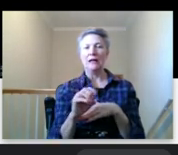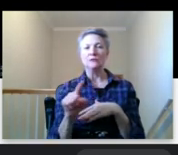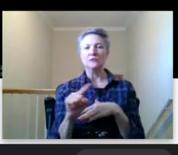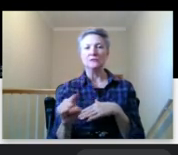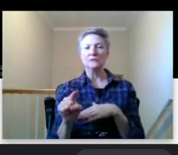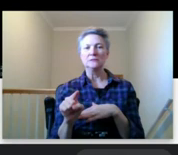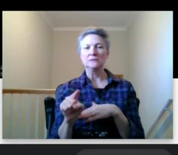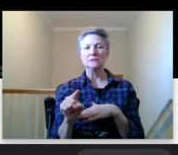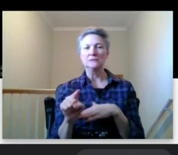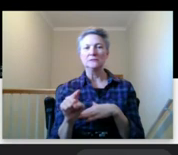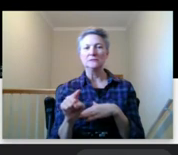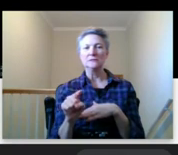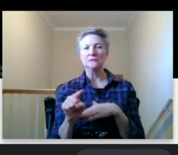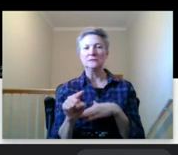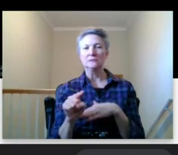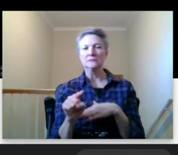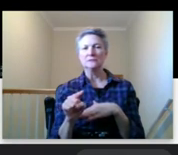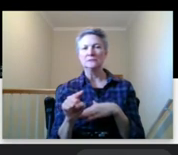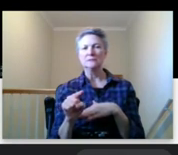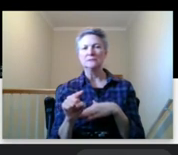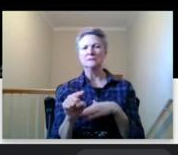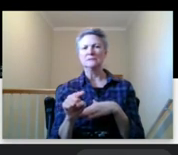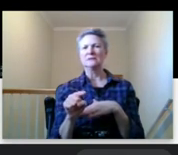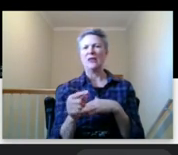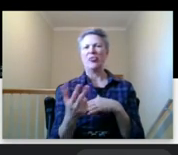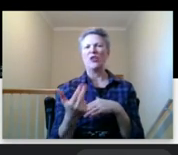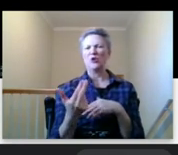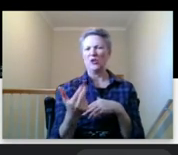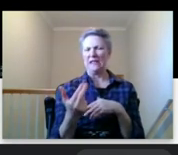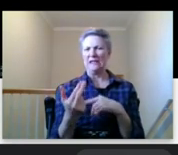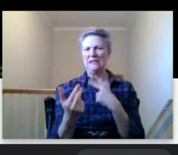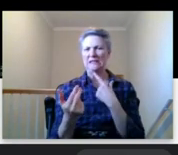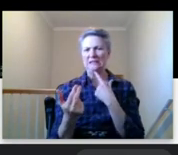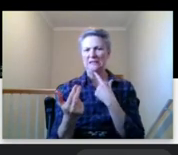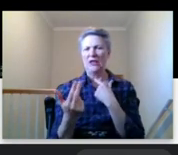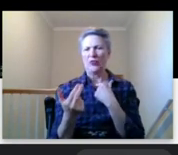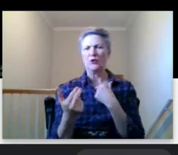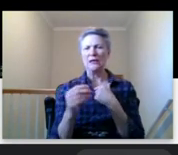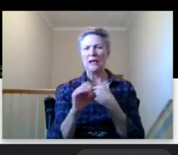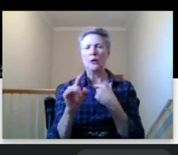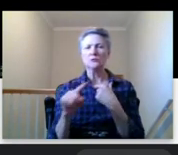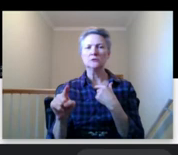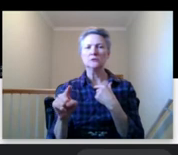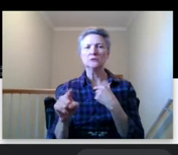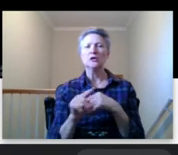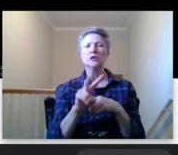Now I've got 2 pounds minus 1 pound, and that would be 1 pound.